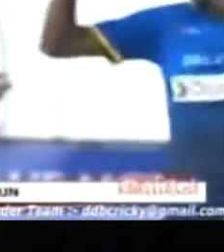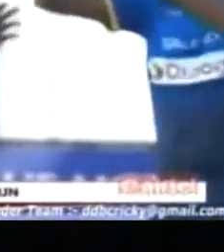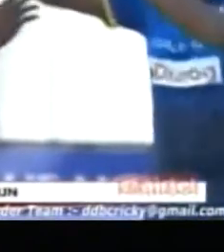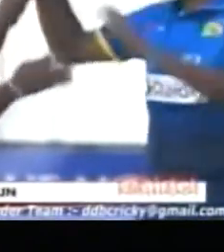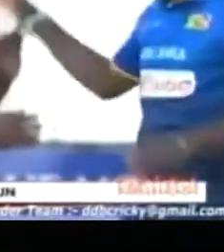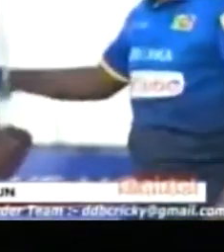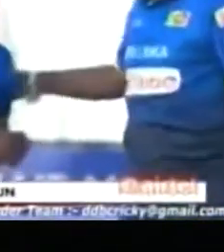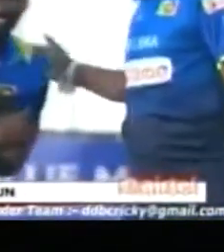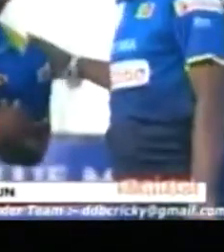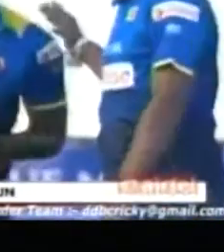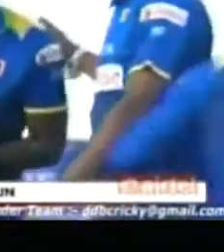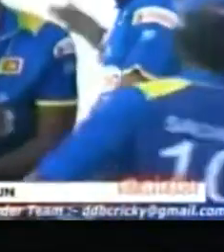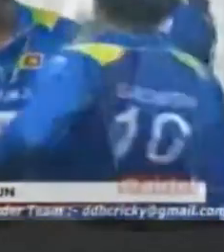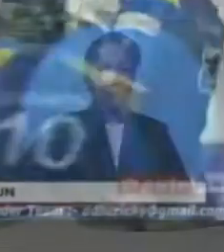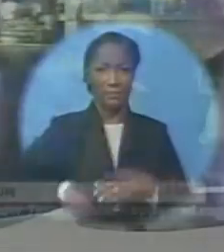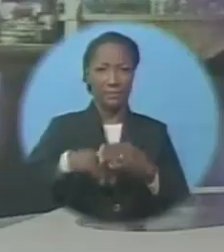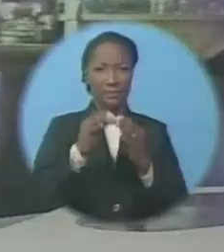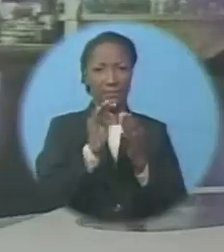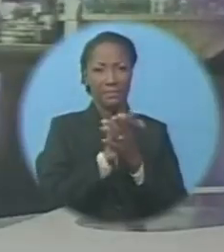effort by Sri Lanka.